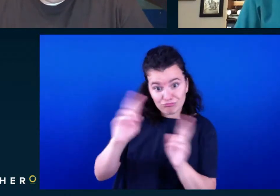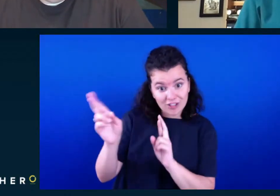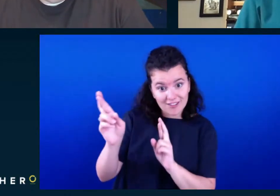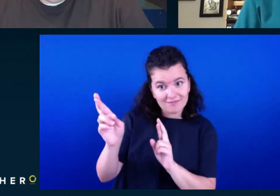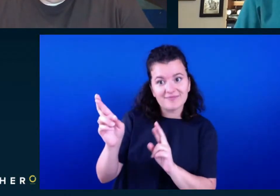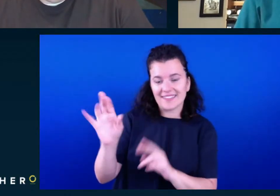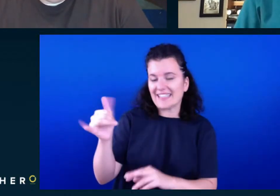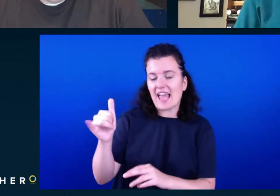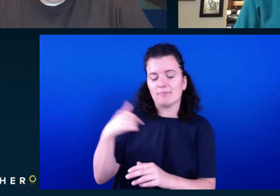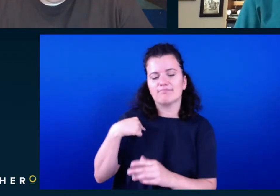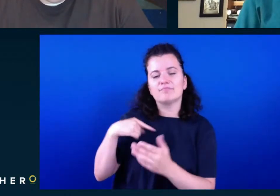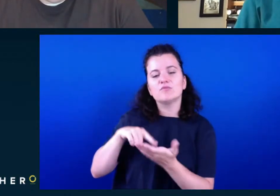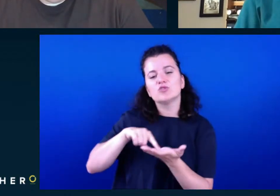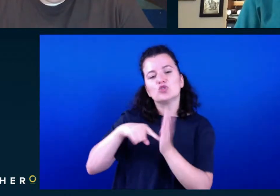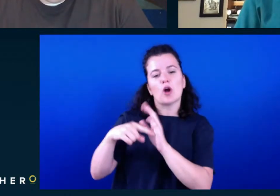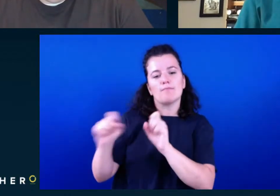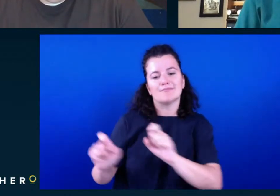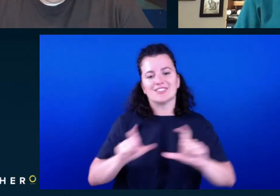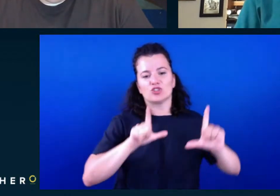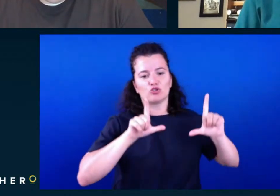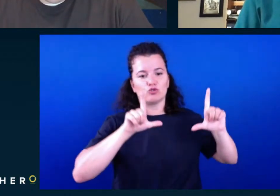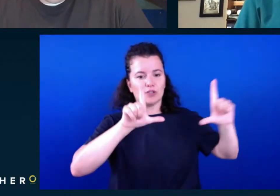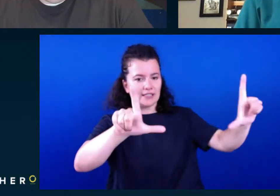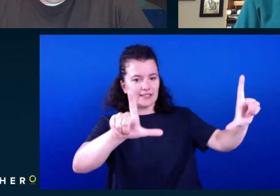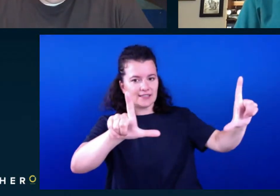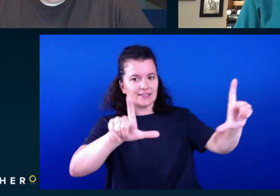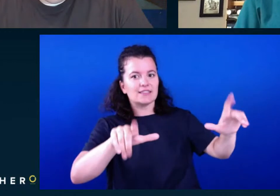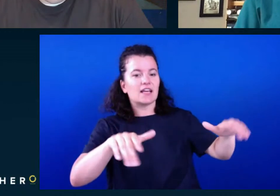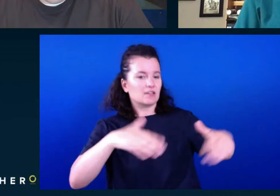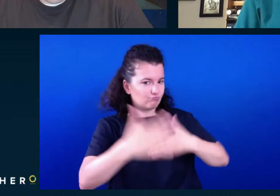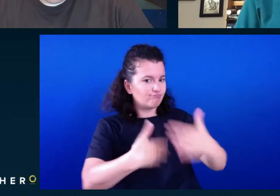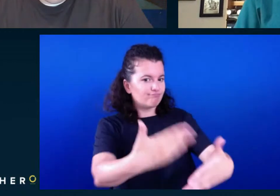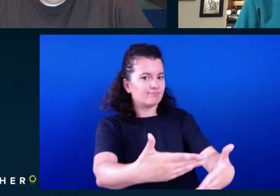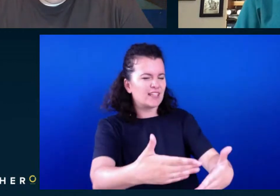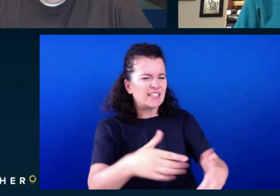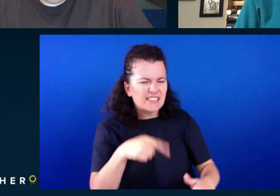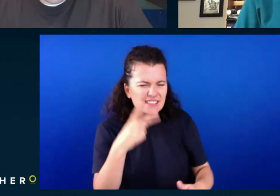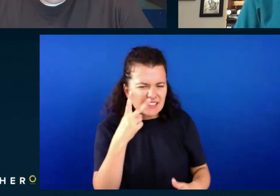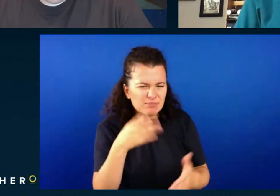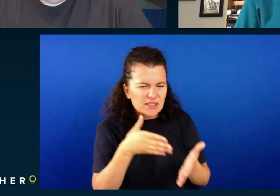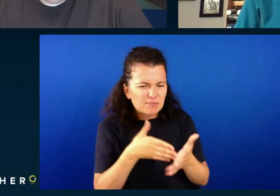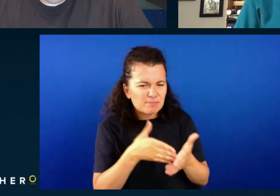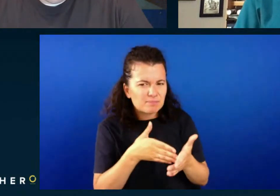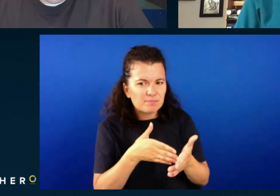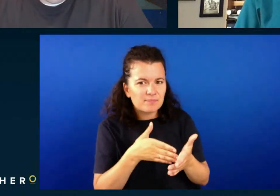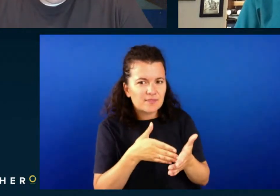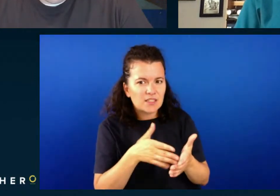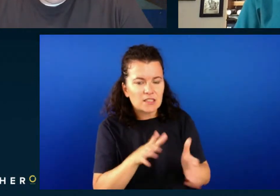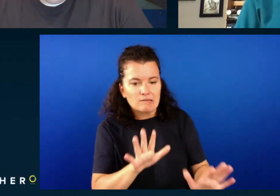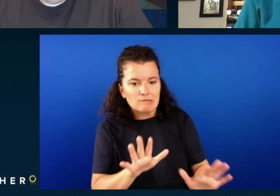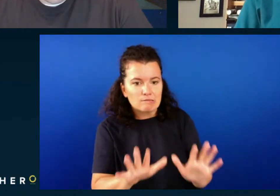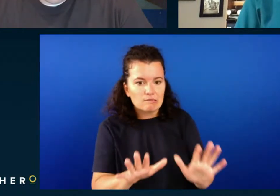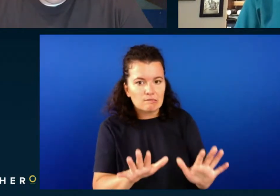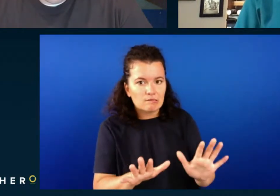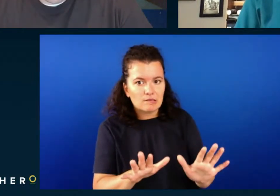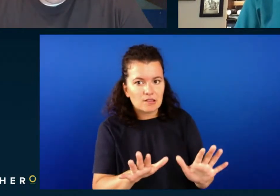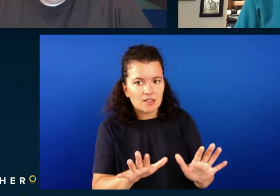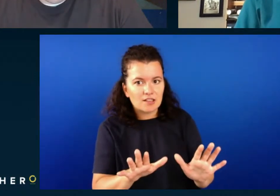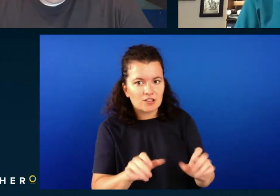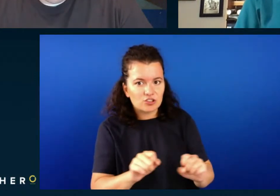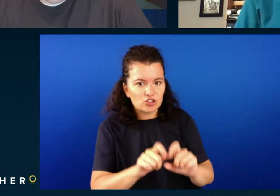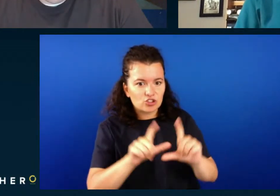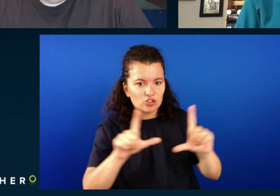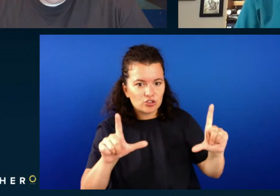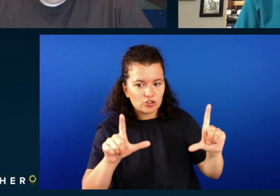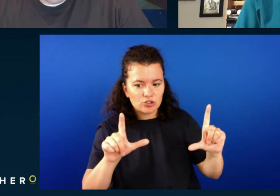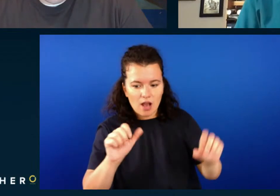share my screen, and I'm having a little trouble. I'm not a wonderful expert. Okay, let's share